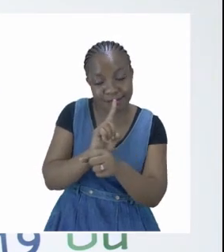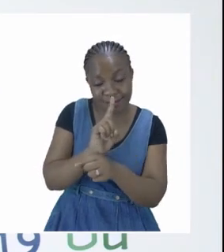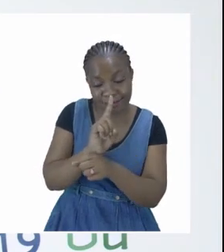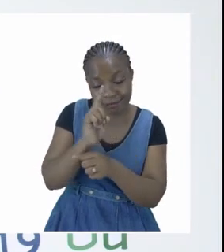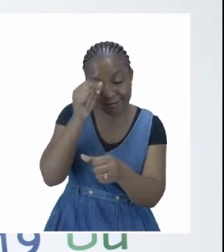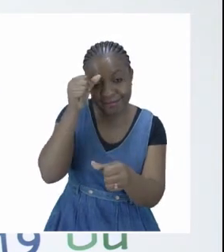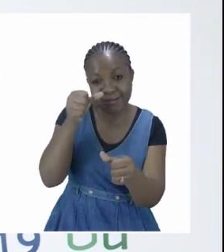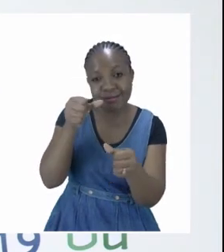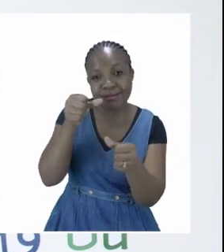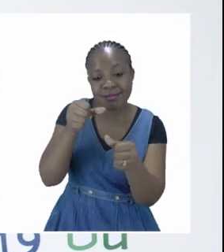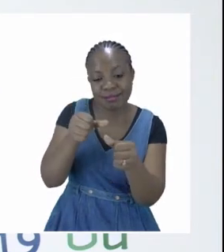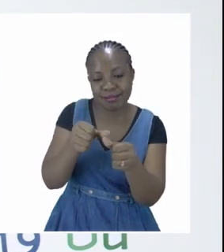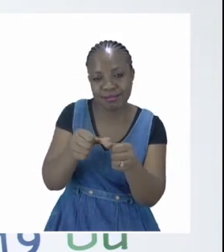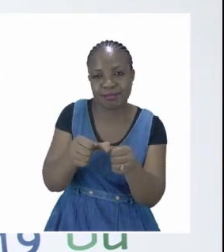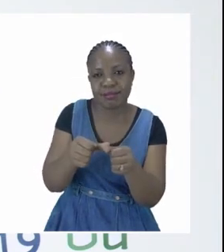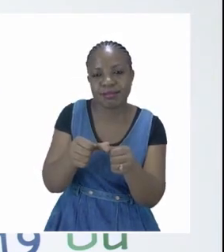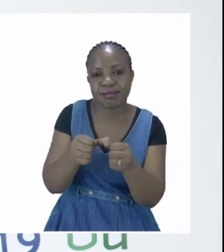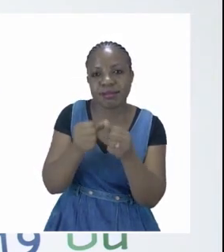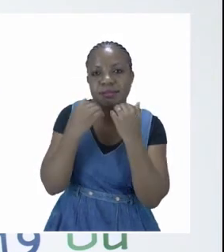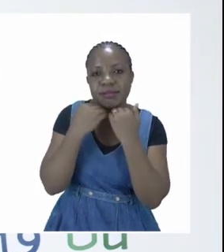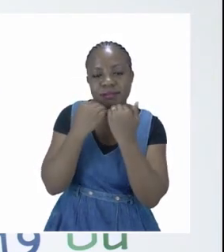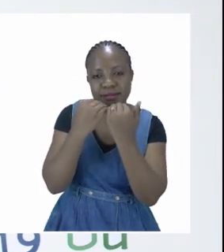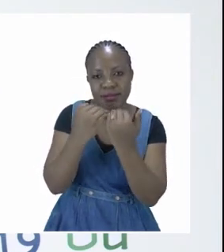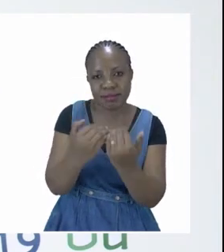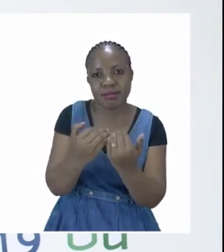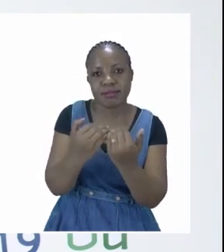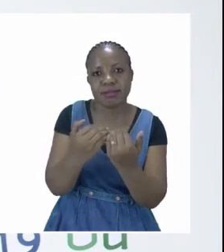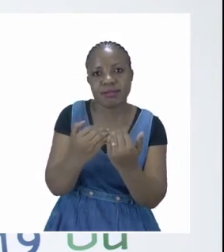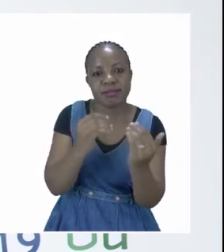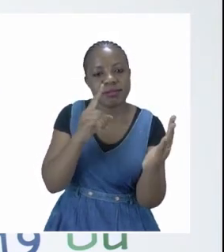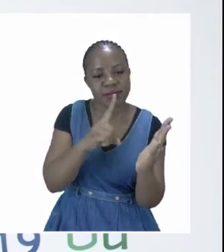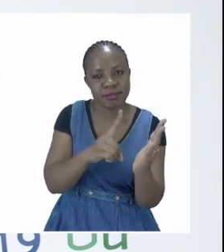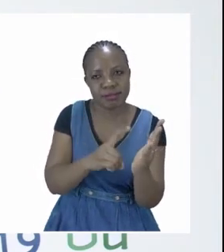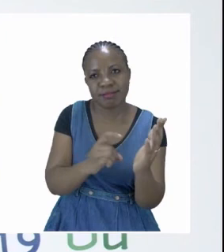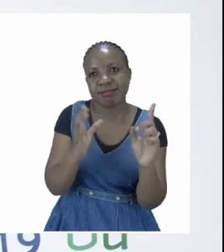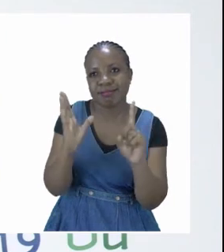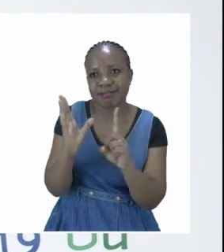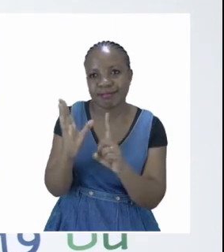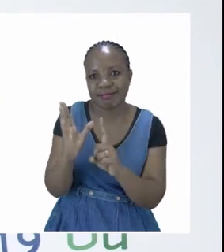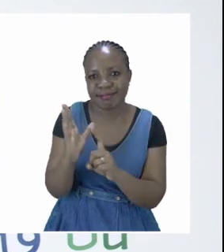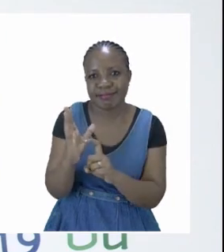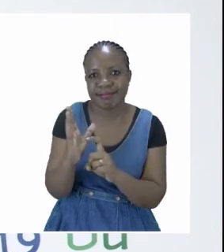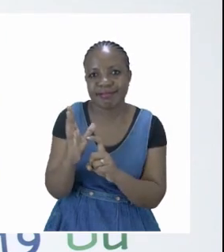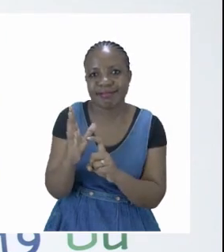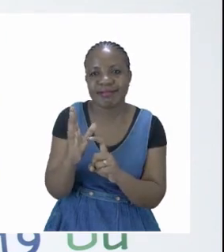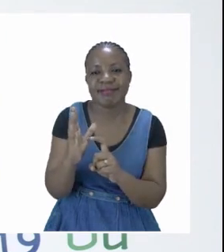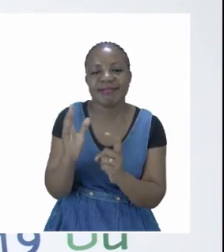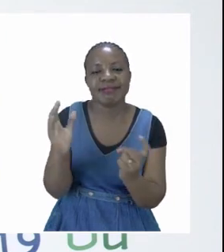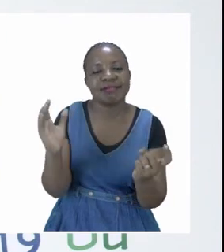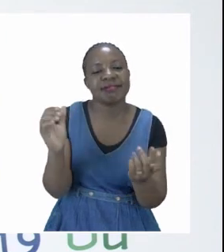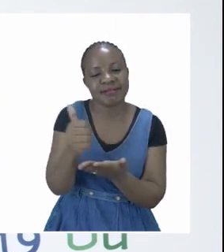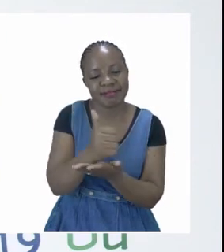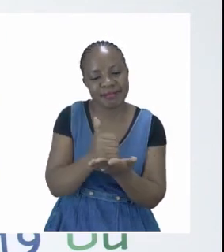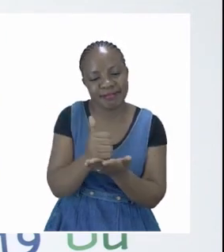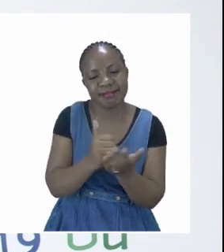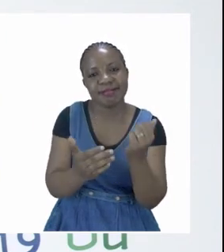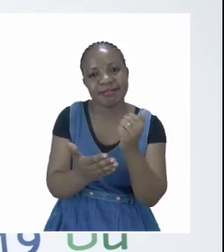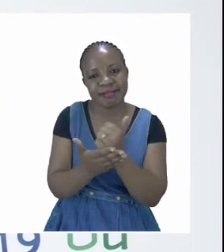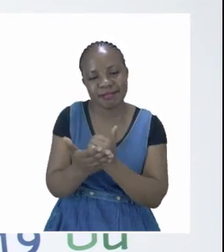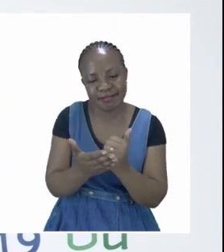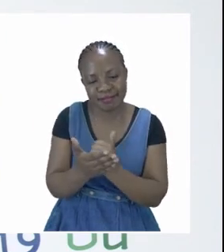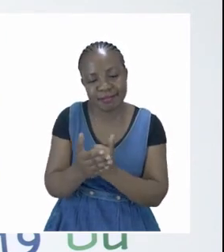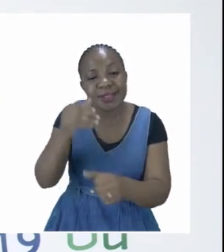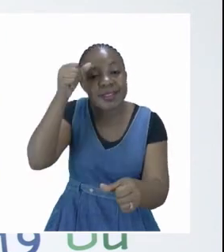lesson, it is very important for us to sanitize. Remember, we